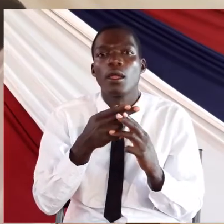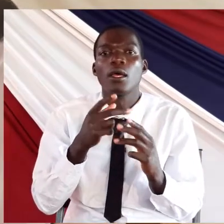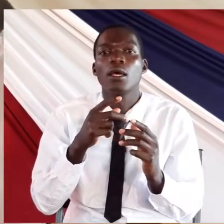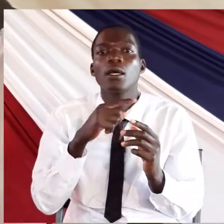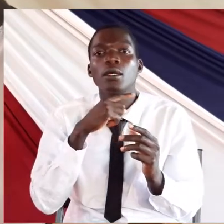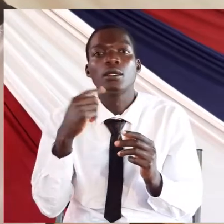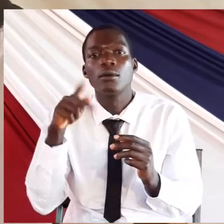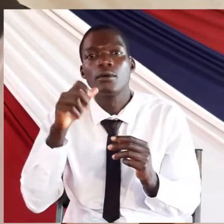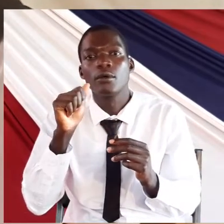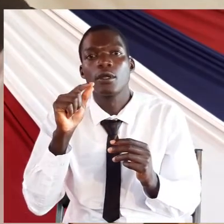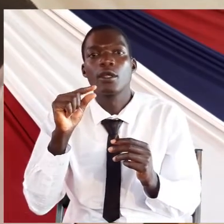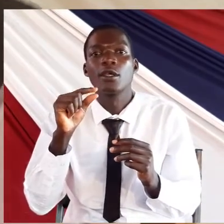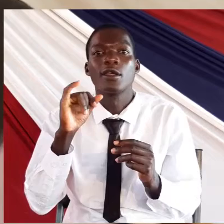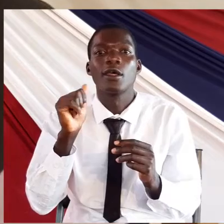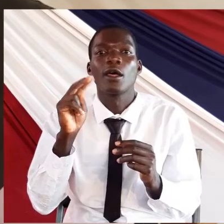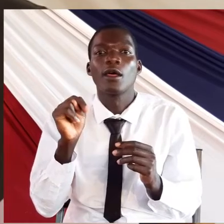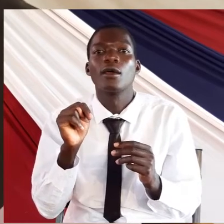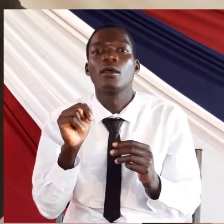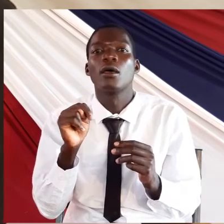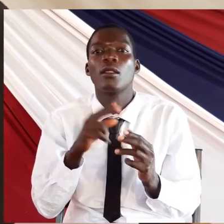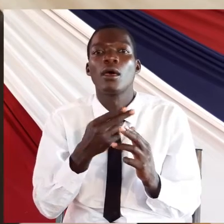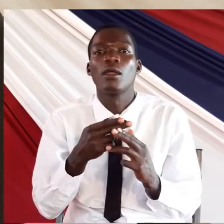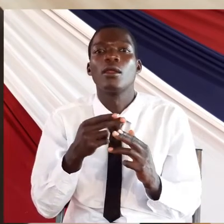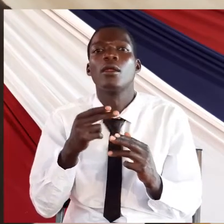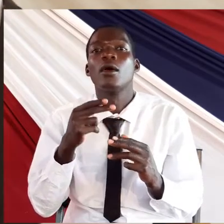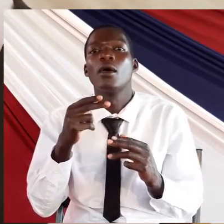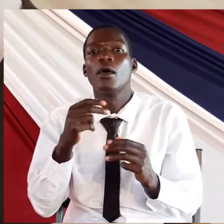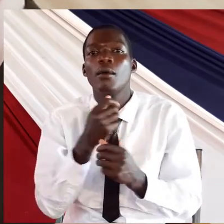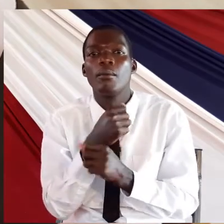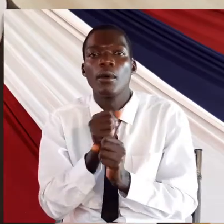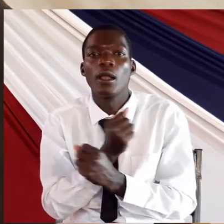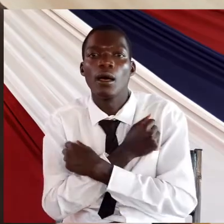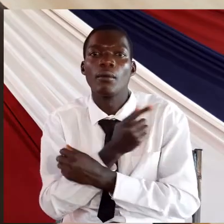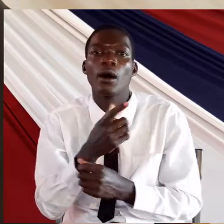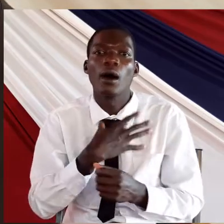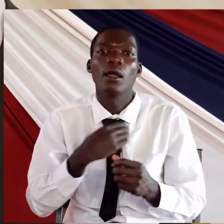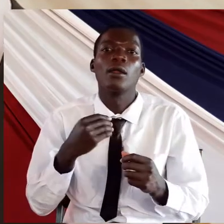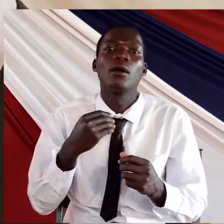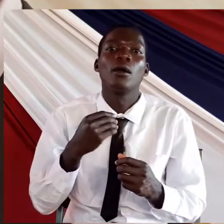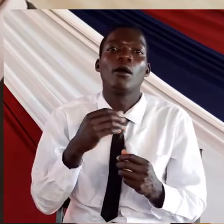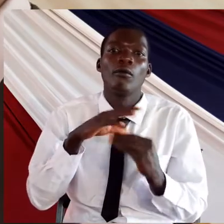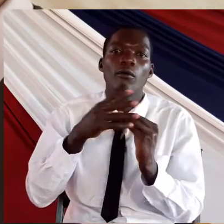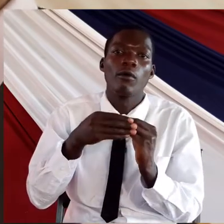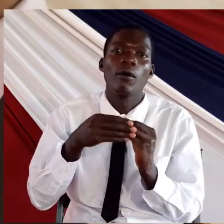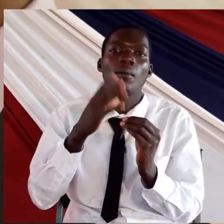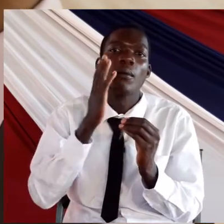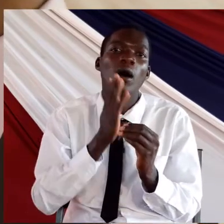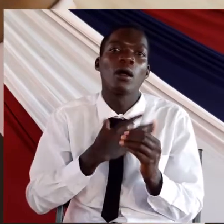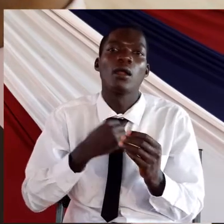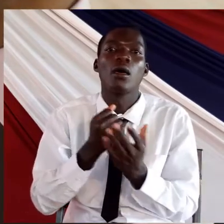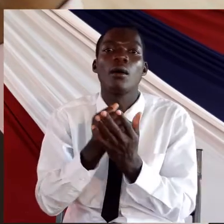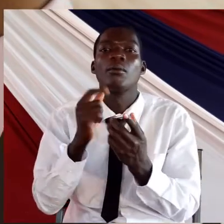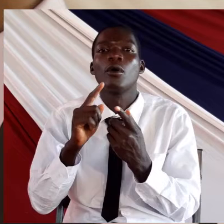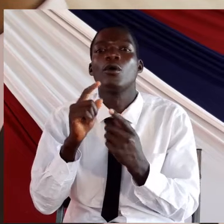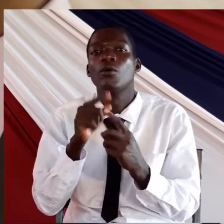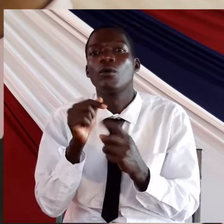mixed its blood with clay, and formed man to help them do the work. In that